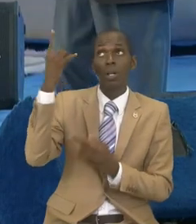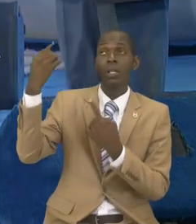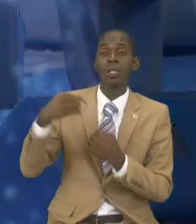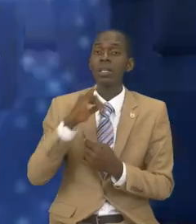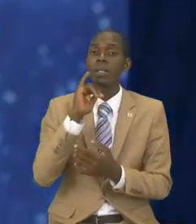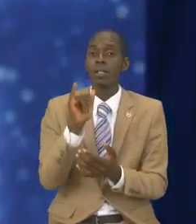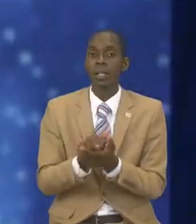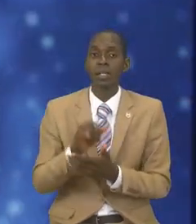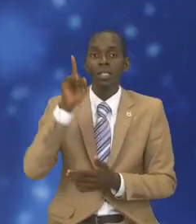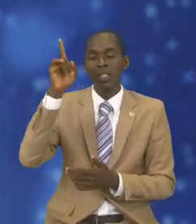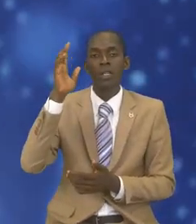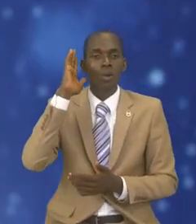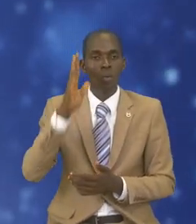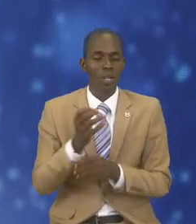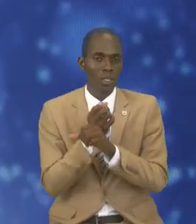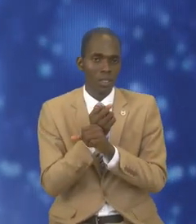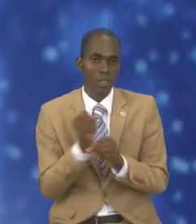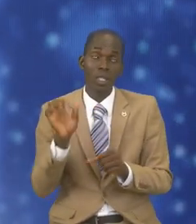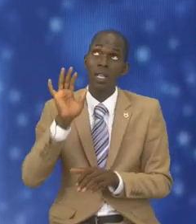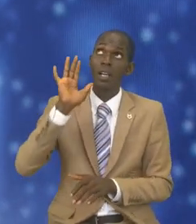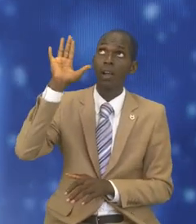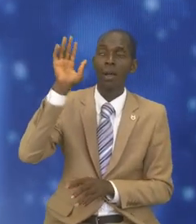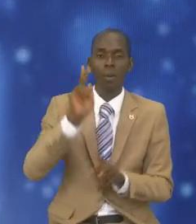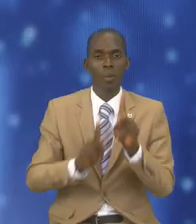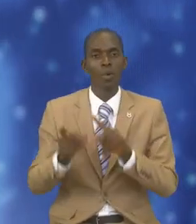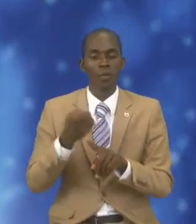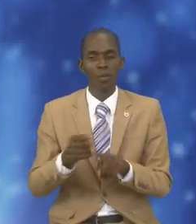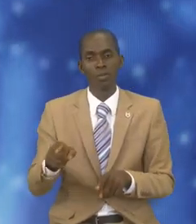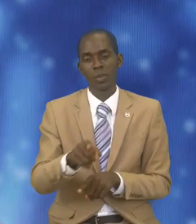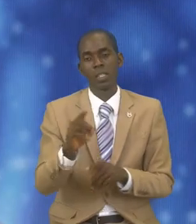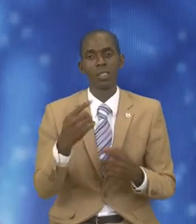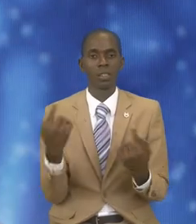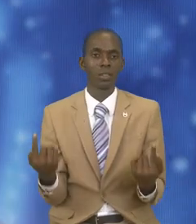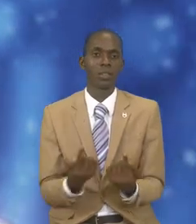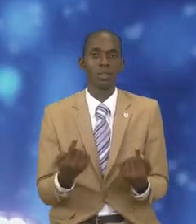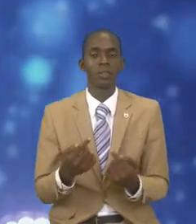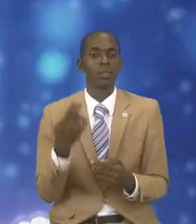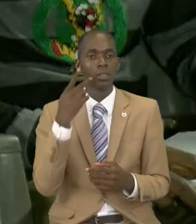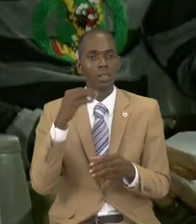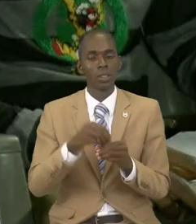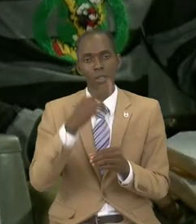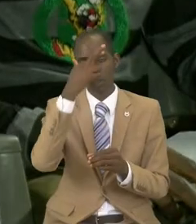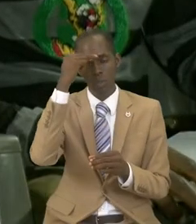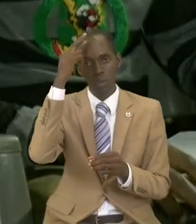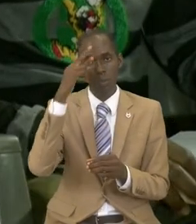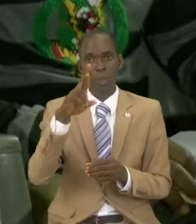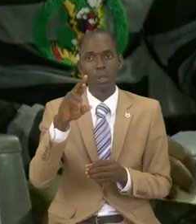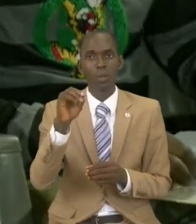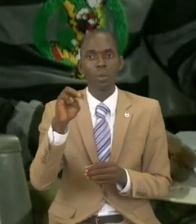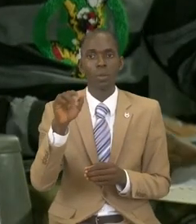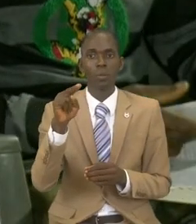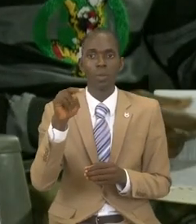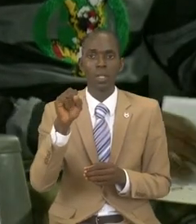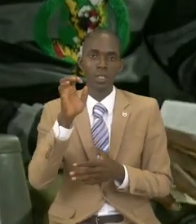he shall save his people from their sins. Romans chapter 10, I'm reading from verse 9.